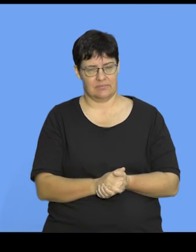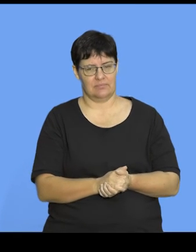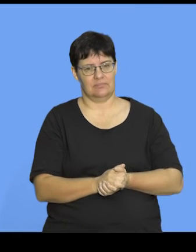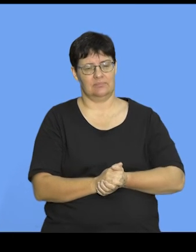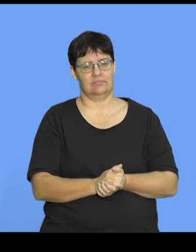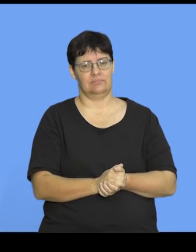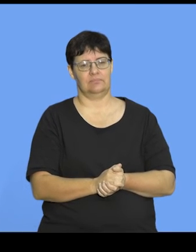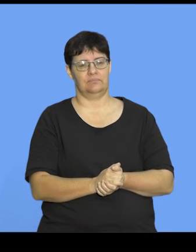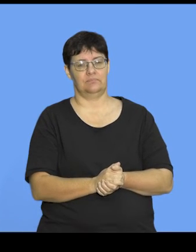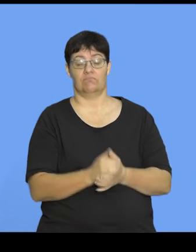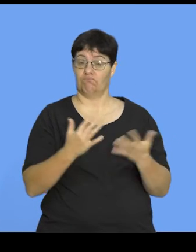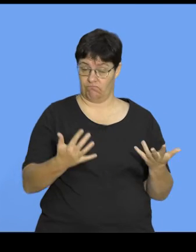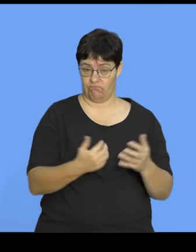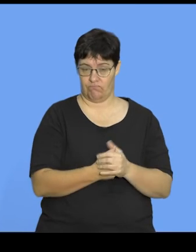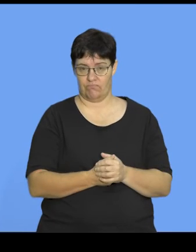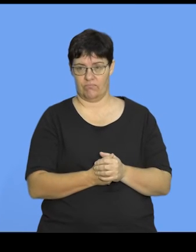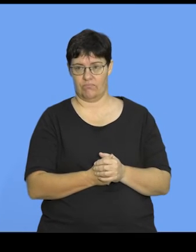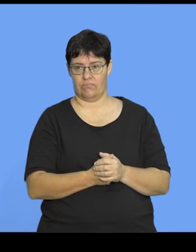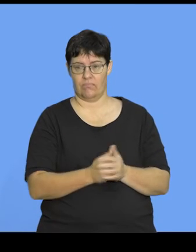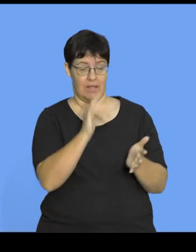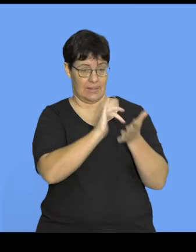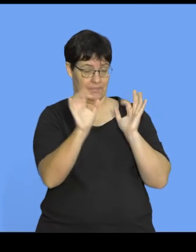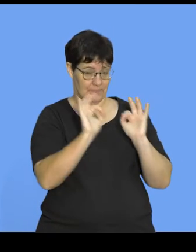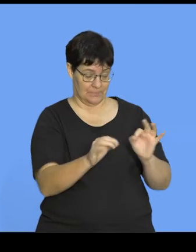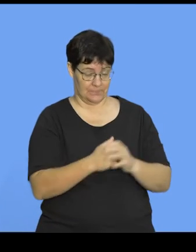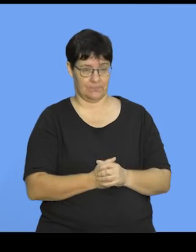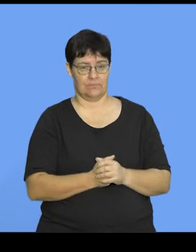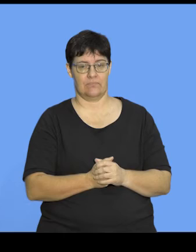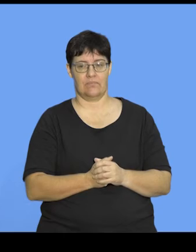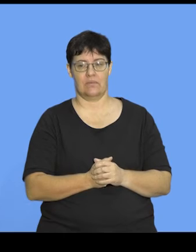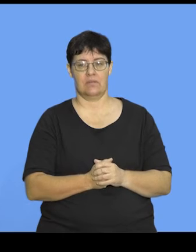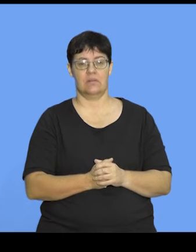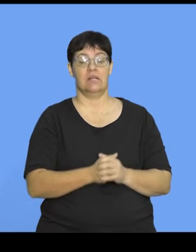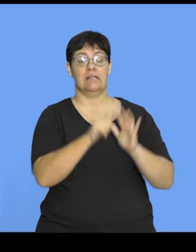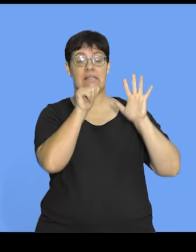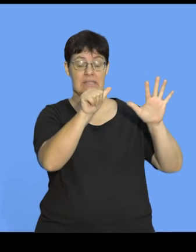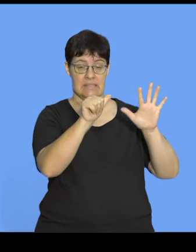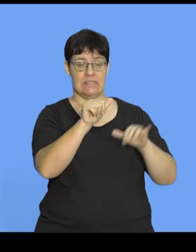So, let's clear my calculator. There we go. So we've got